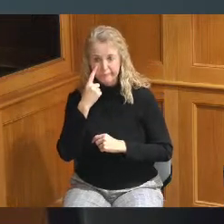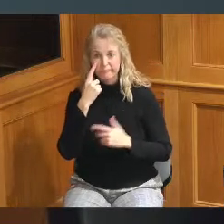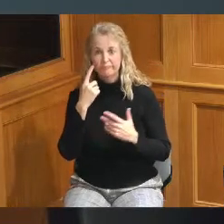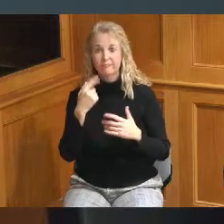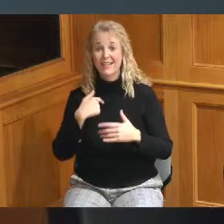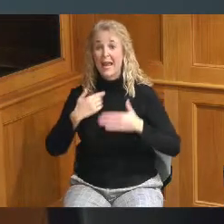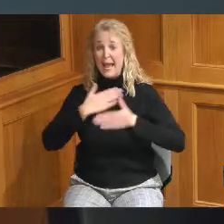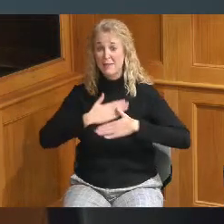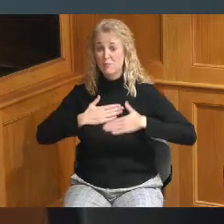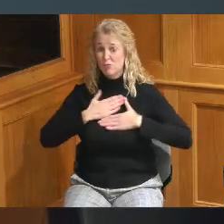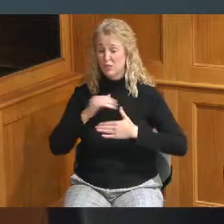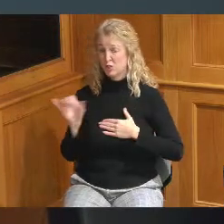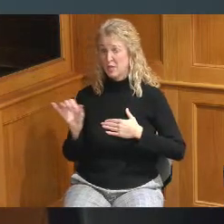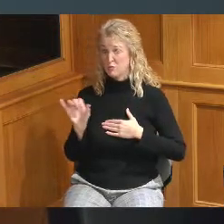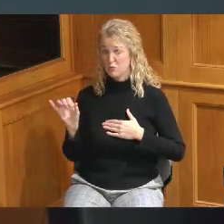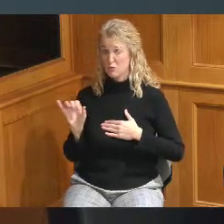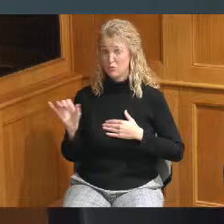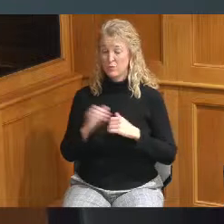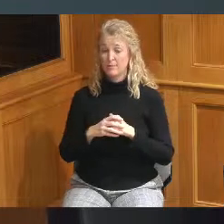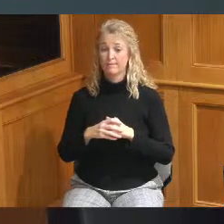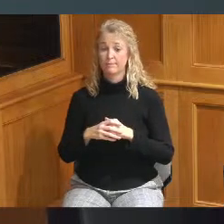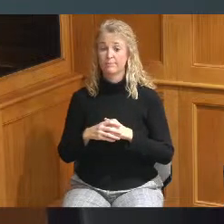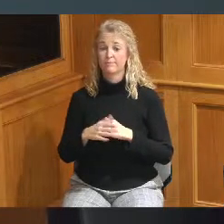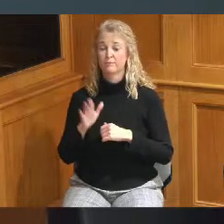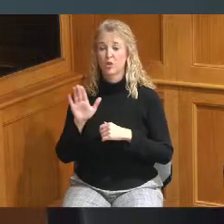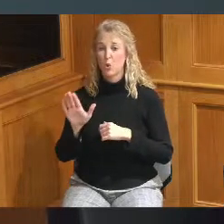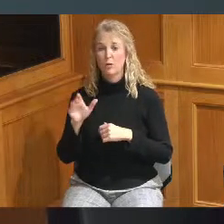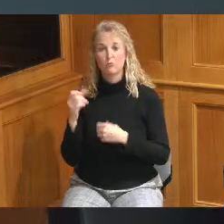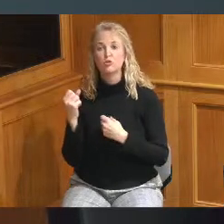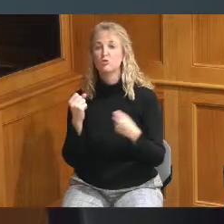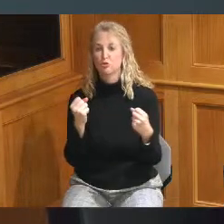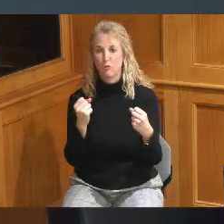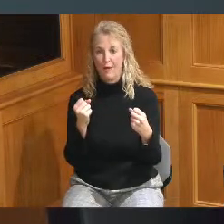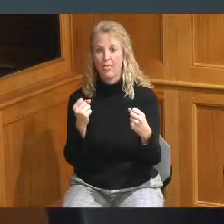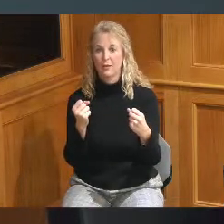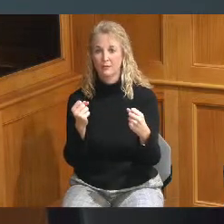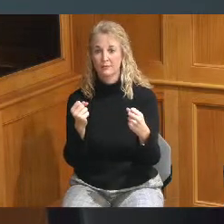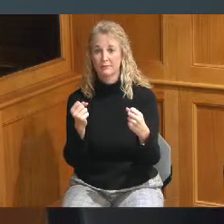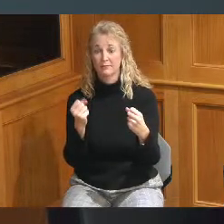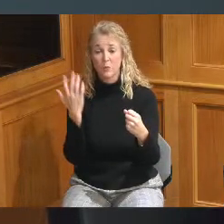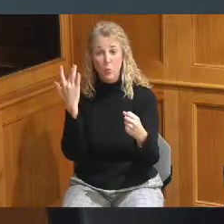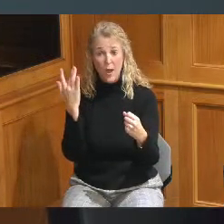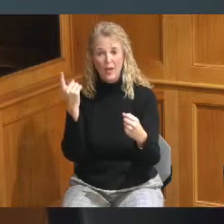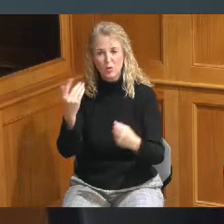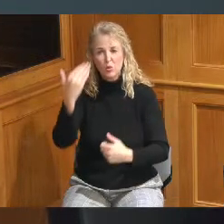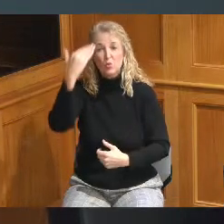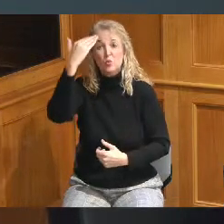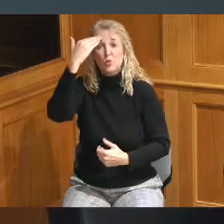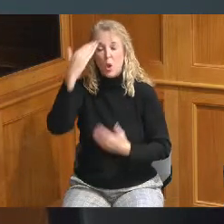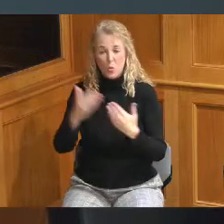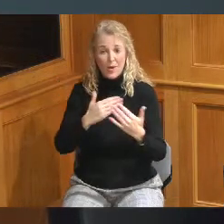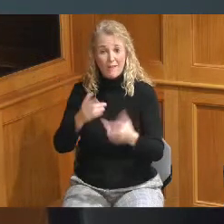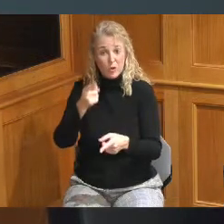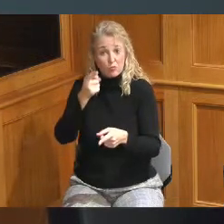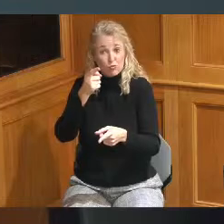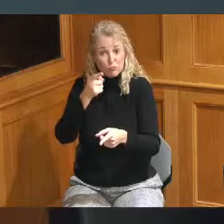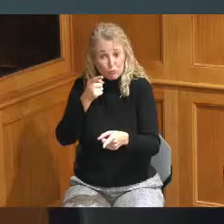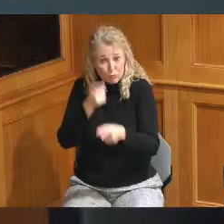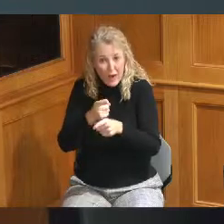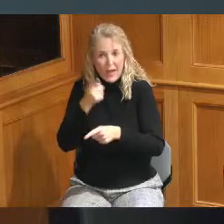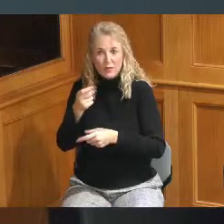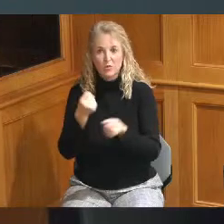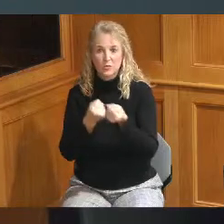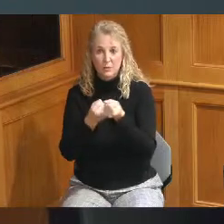appreciate also in our time is that the strength to stand up for what's right, even though it might not have been as